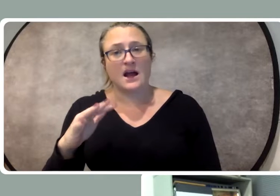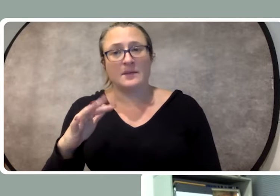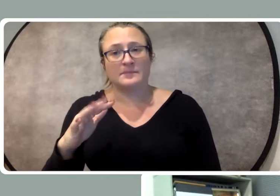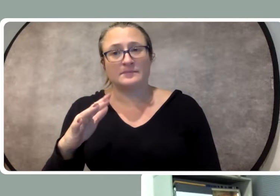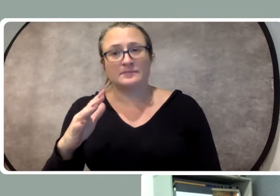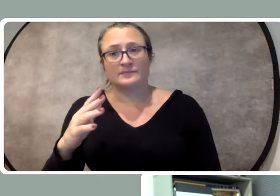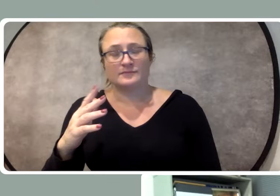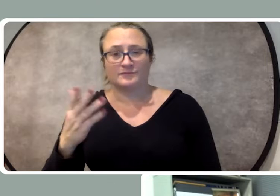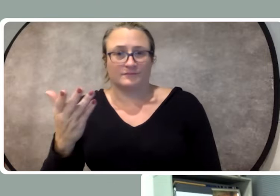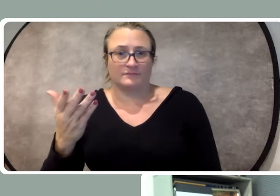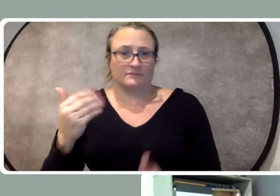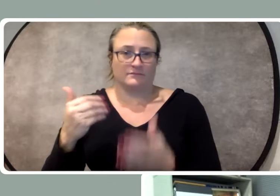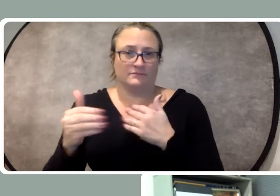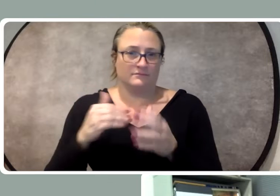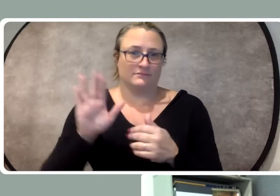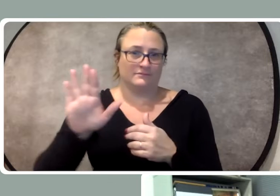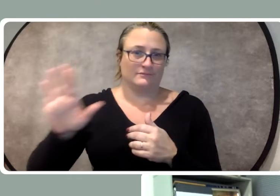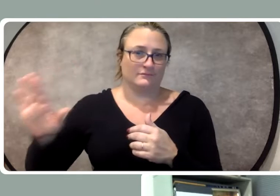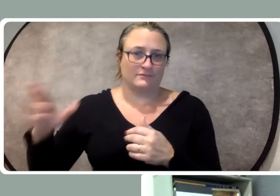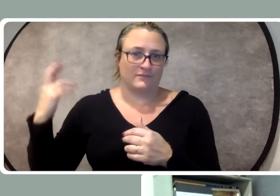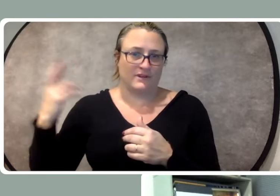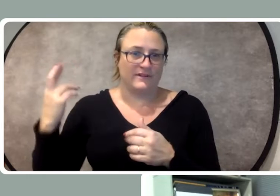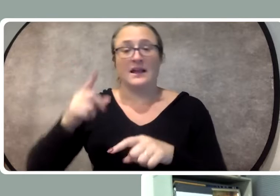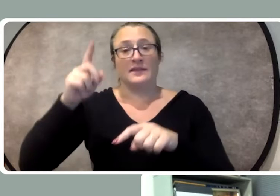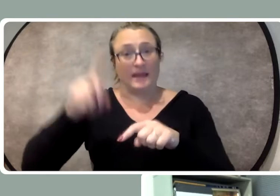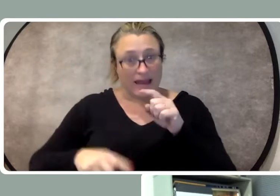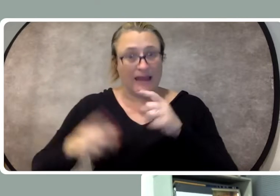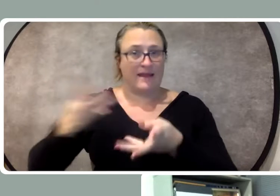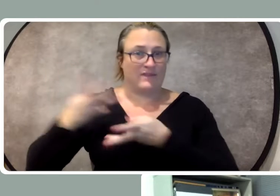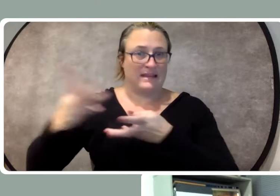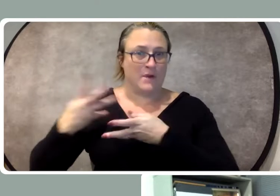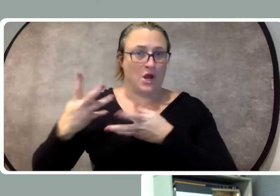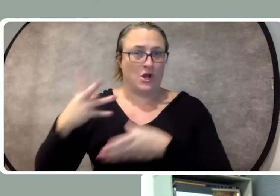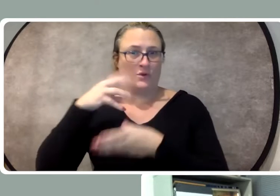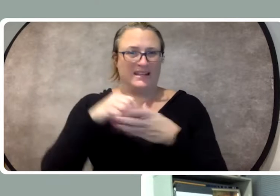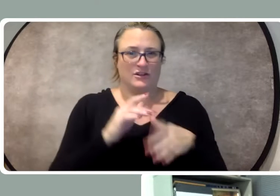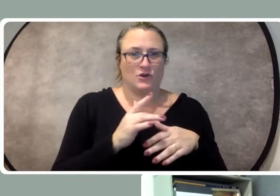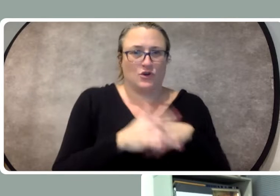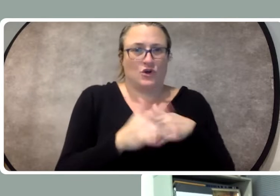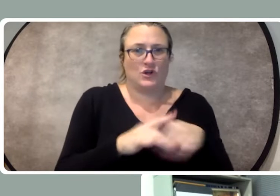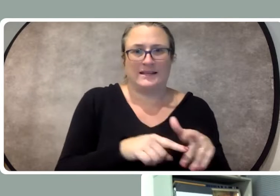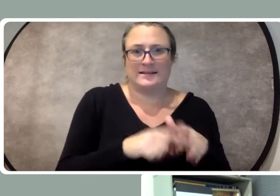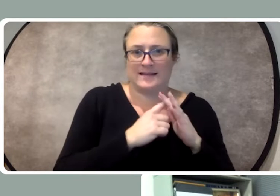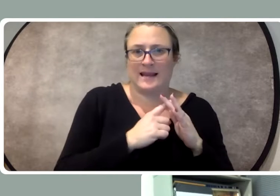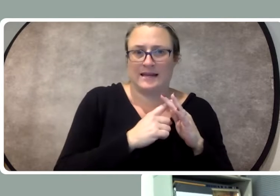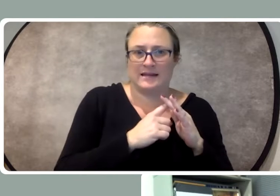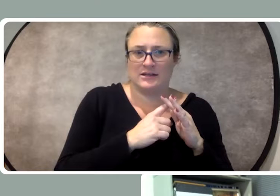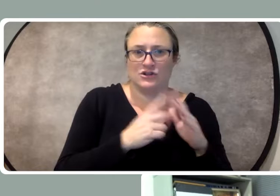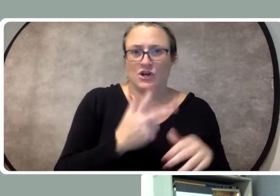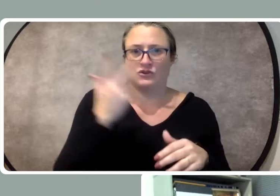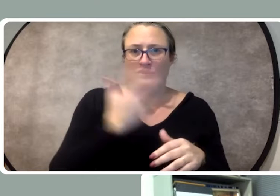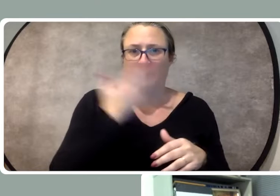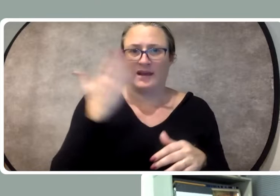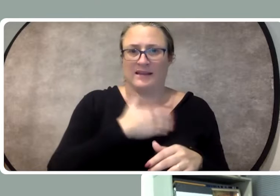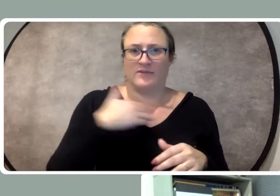one reason or another, were not able to get chemotherapy as part of their early stage triple negative breast cancer treatment,